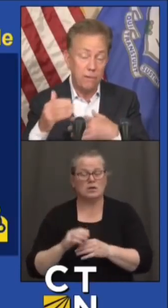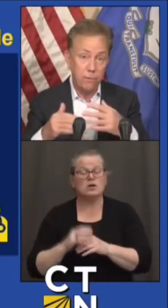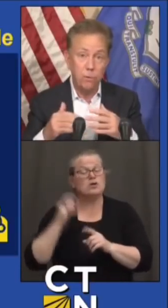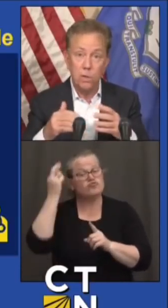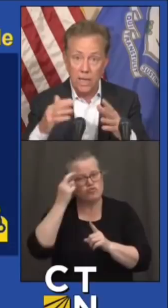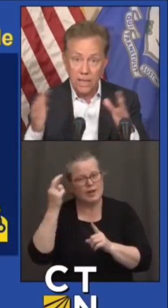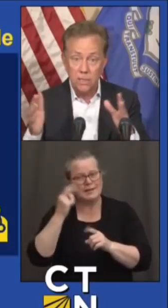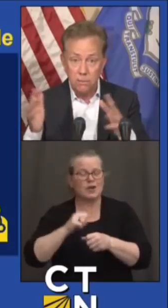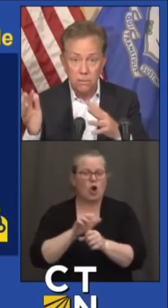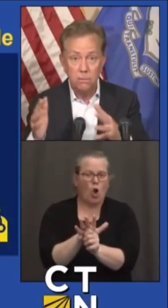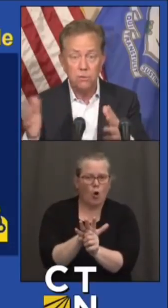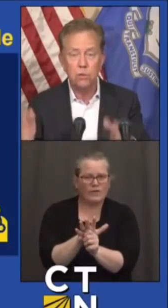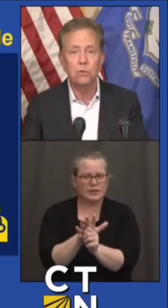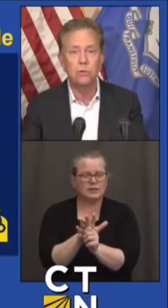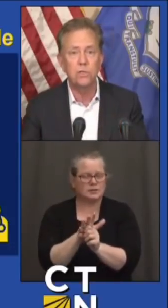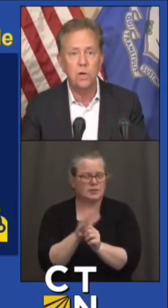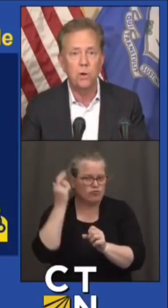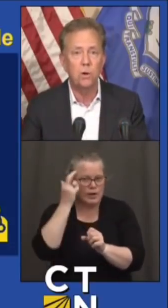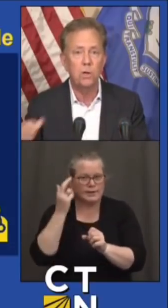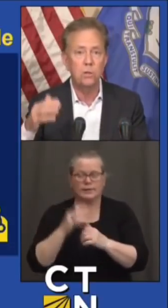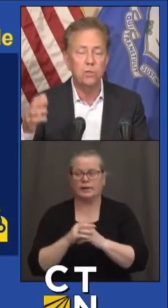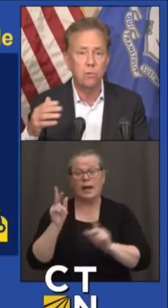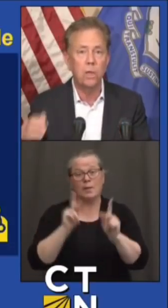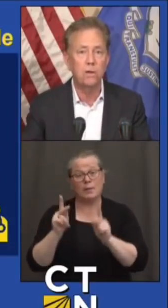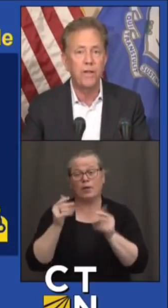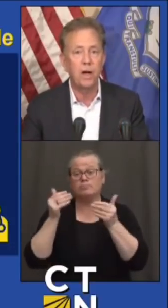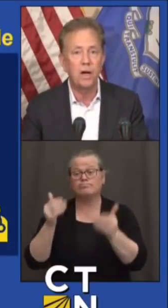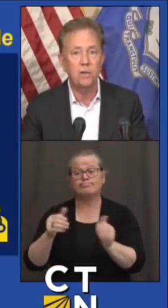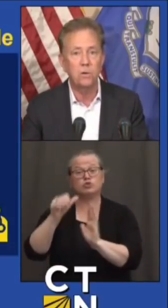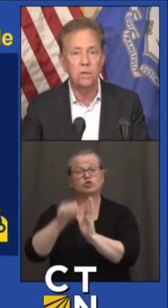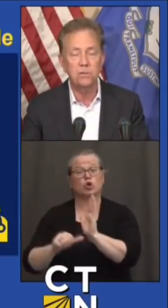are a lot fewer elected surgeries going on. Those are